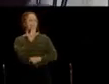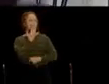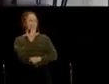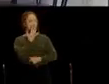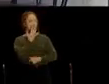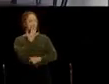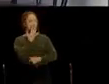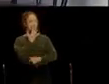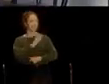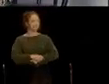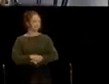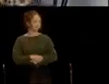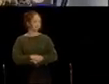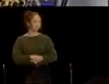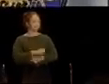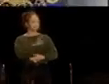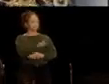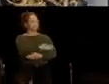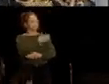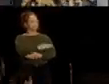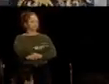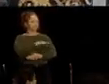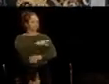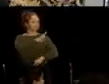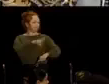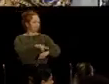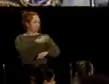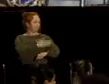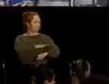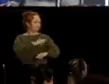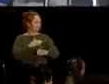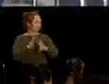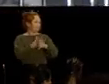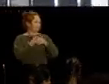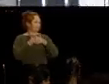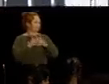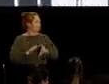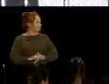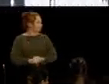Starr sing again for us. Thank you.